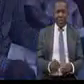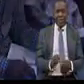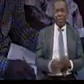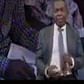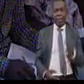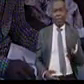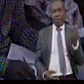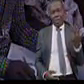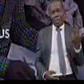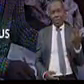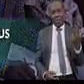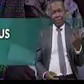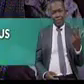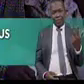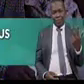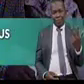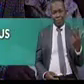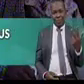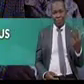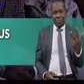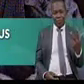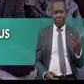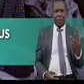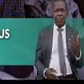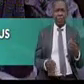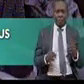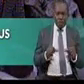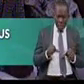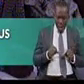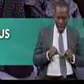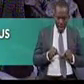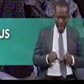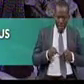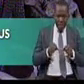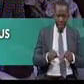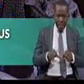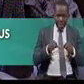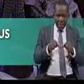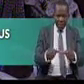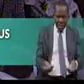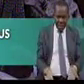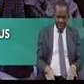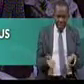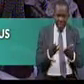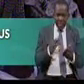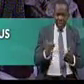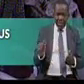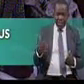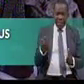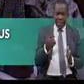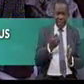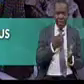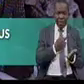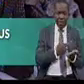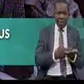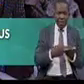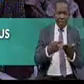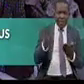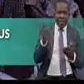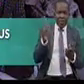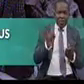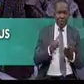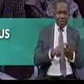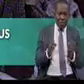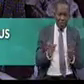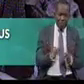perseveringly racing the righteous to the fullness of the Son. Racing